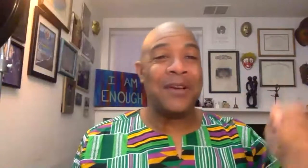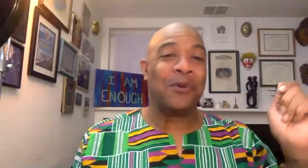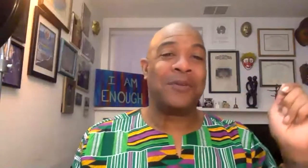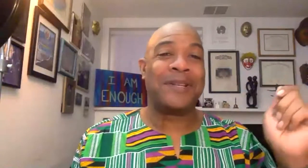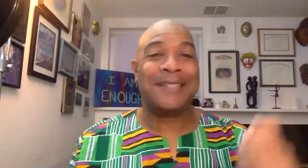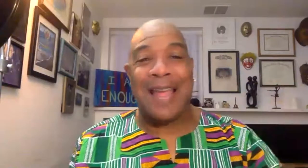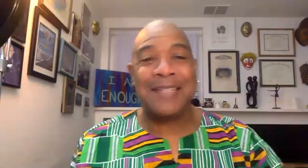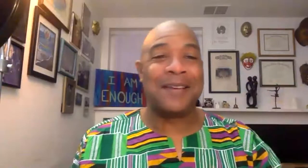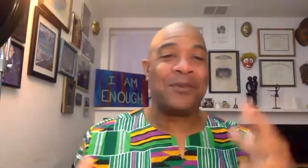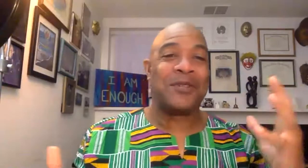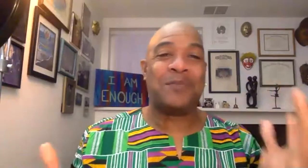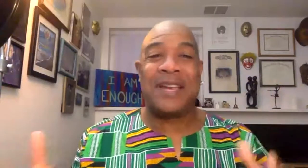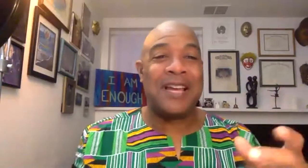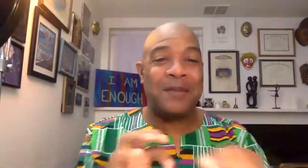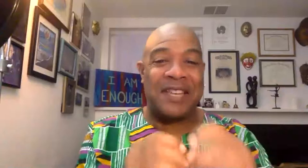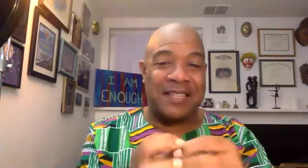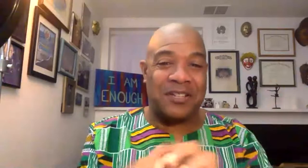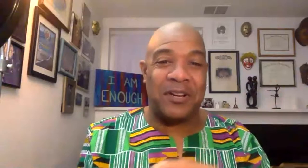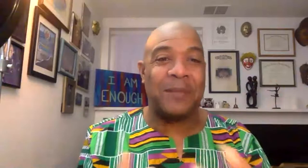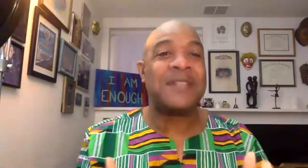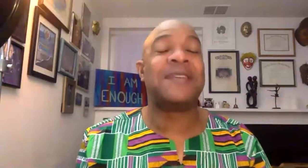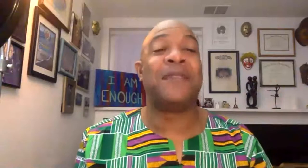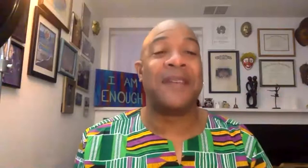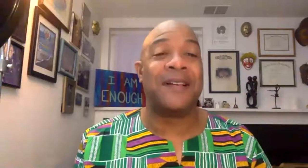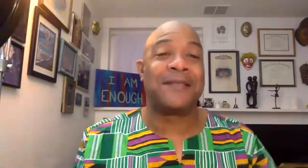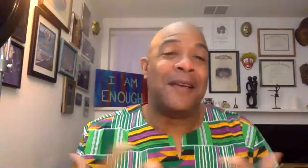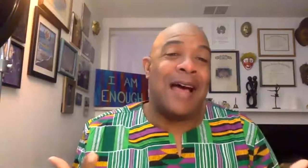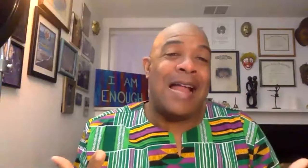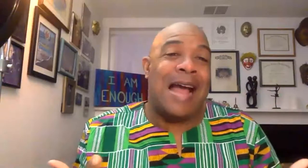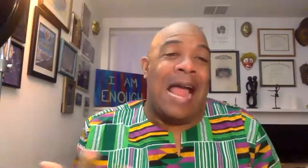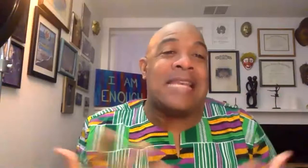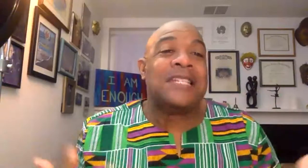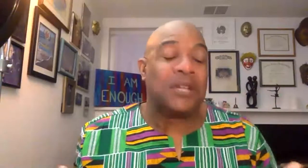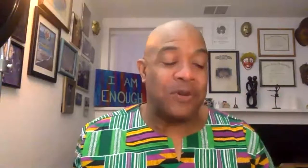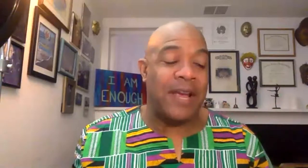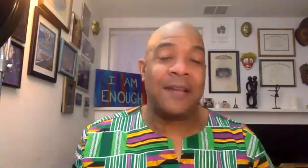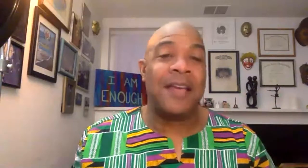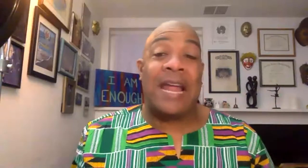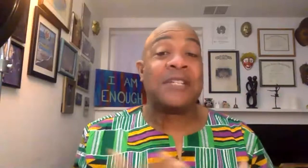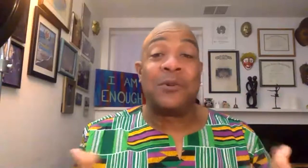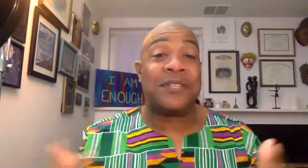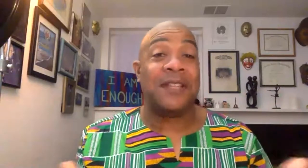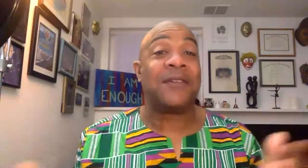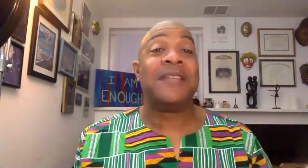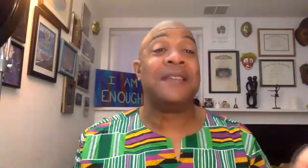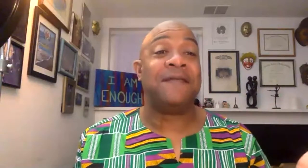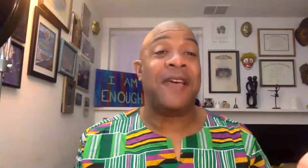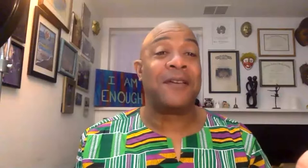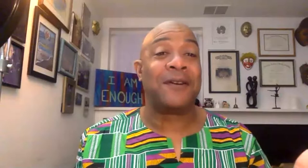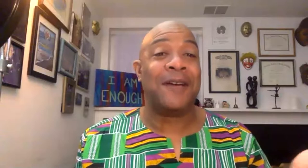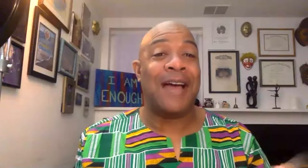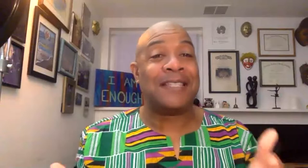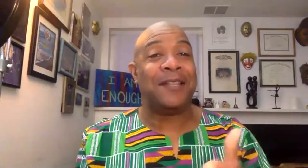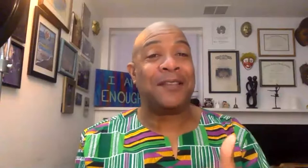singing, whether it's dancing, whether it's picking up sticks and turning them into something else. I need to create. And I don't see that there is any